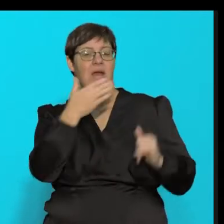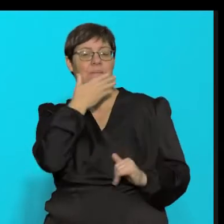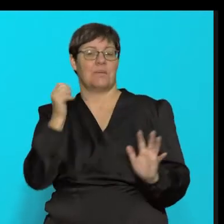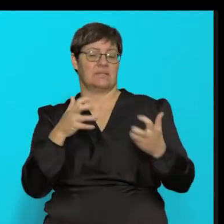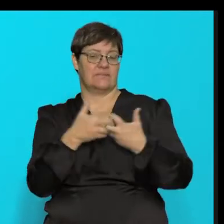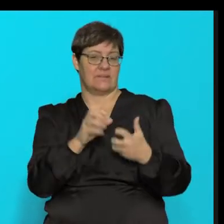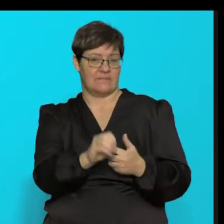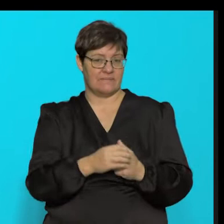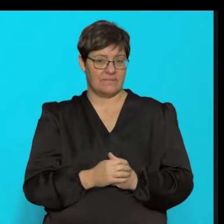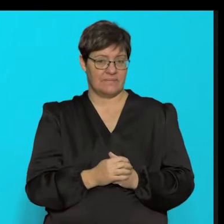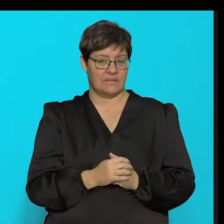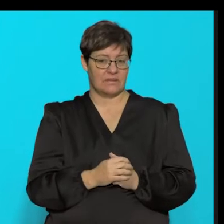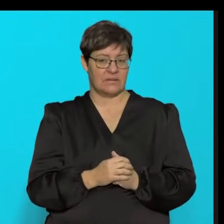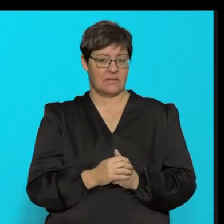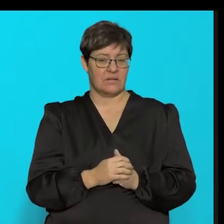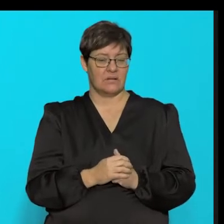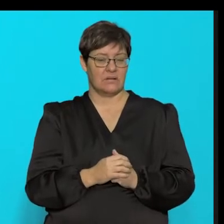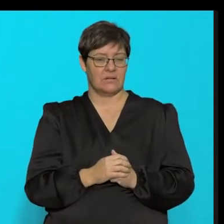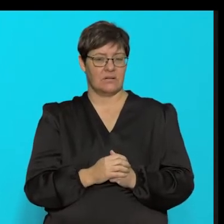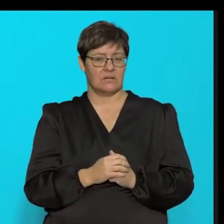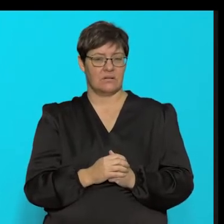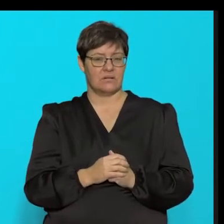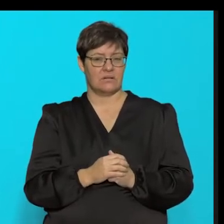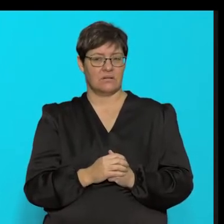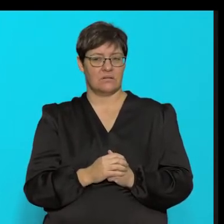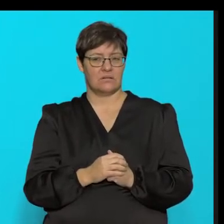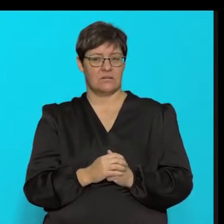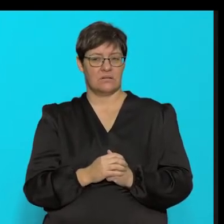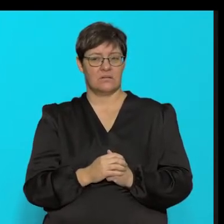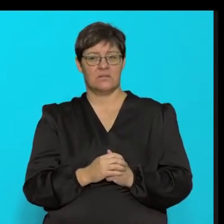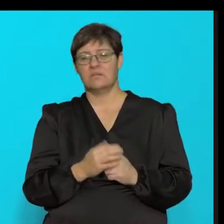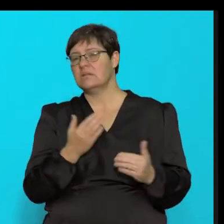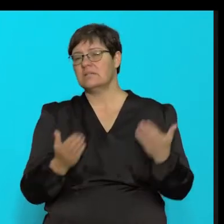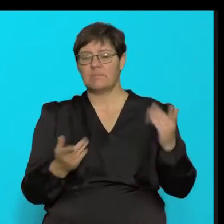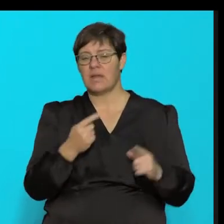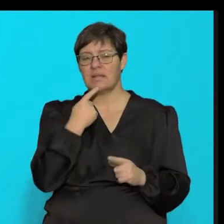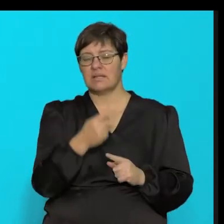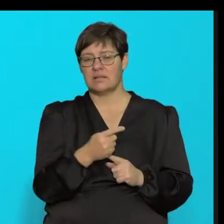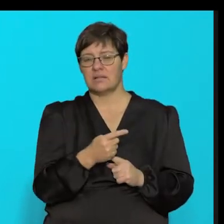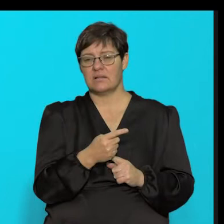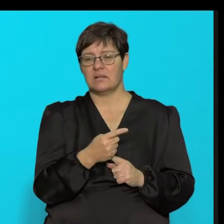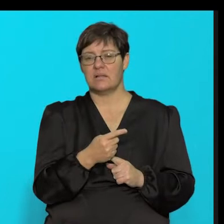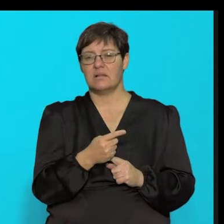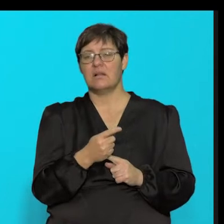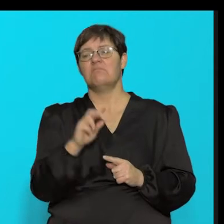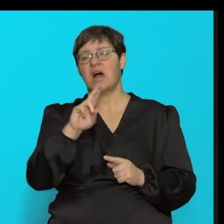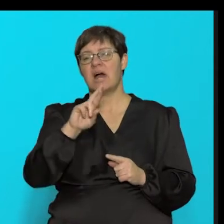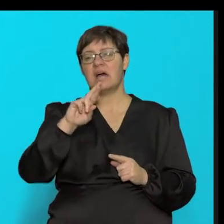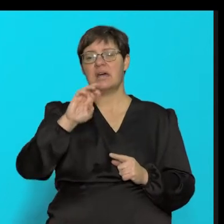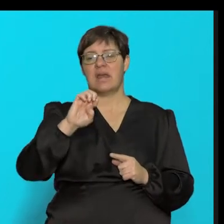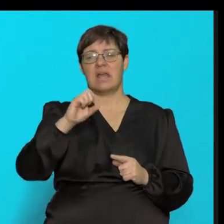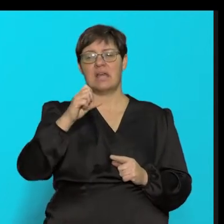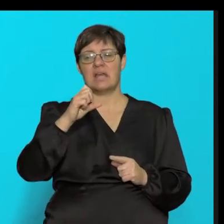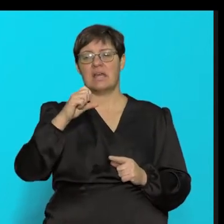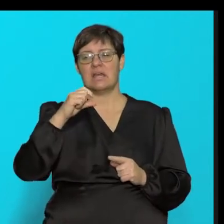of best fit. So the distance, di, are sometimes referred as